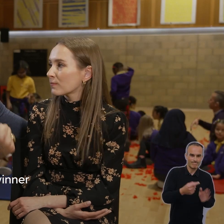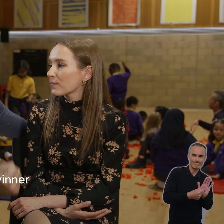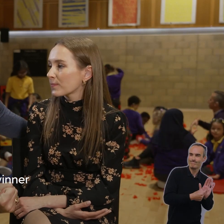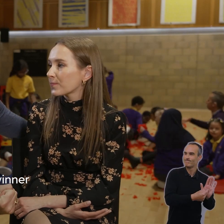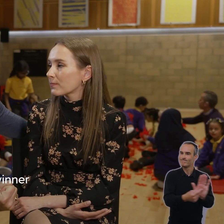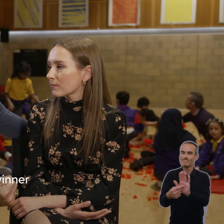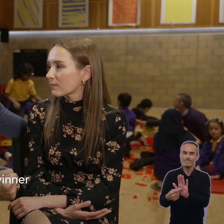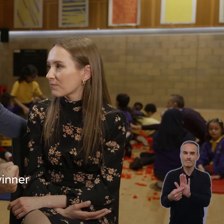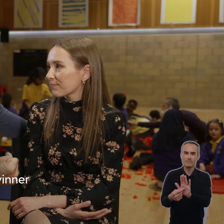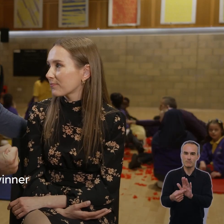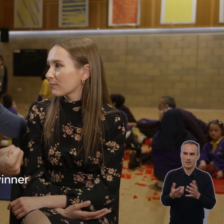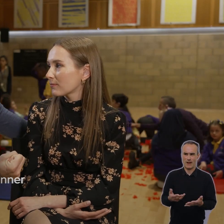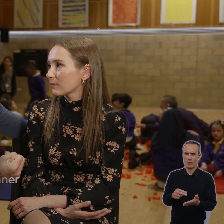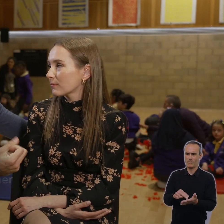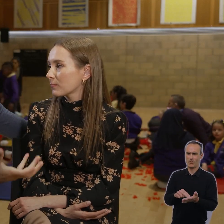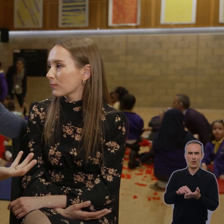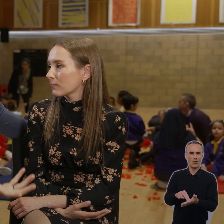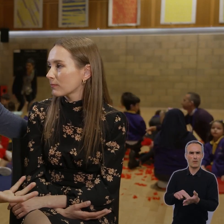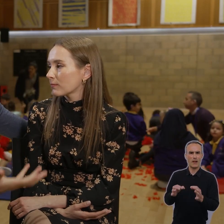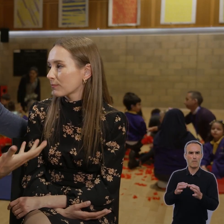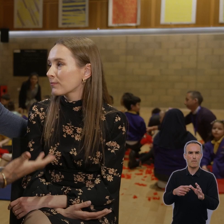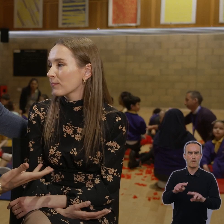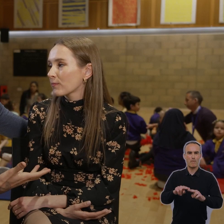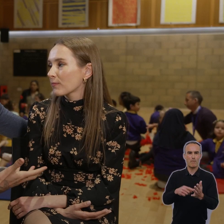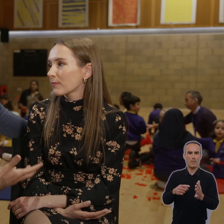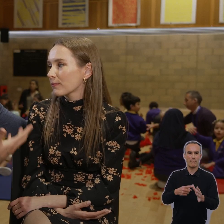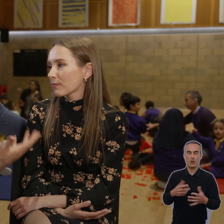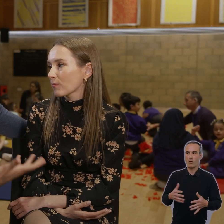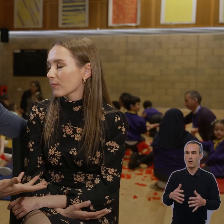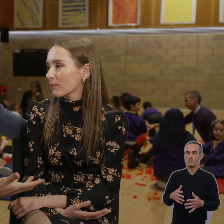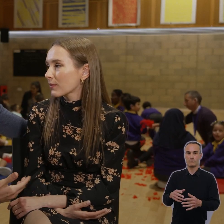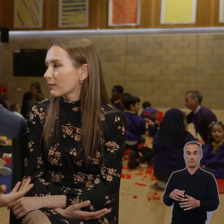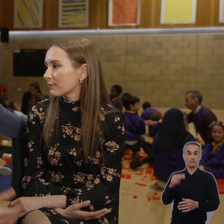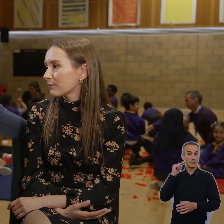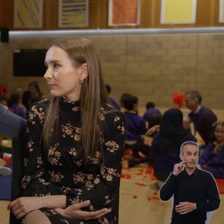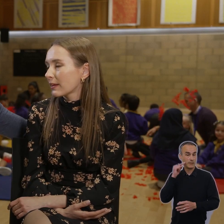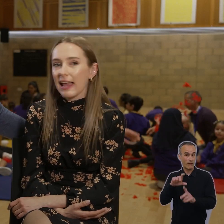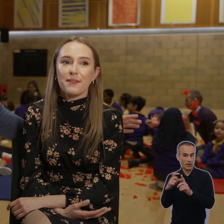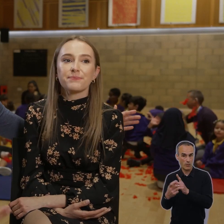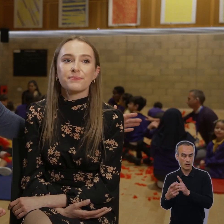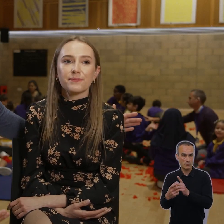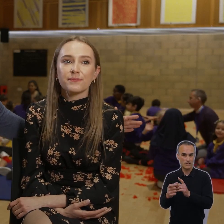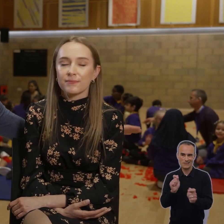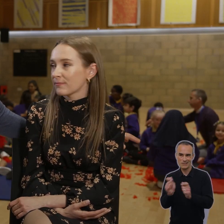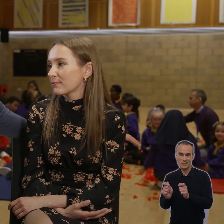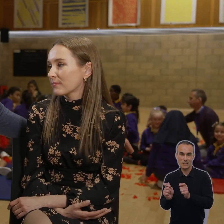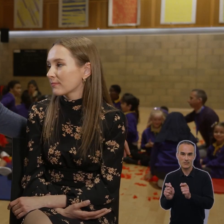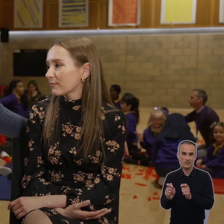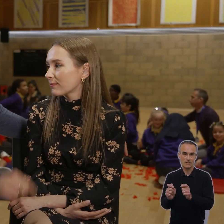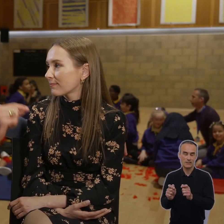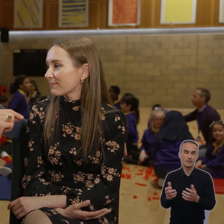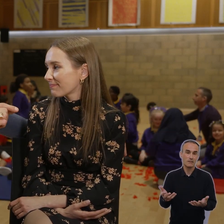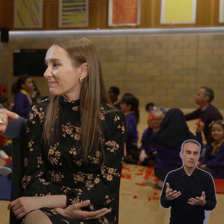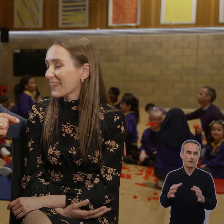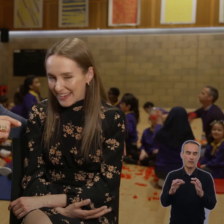and now the nomination for the BAFTA, it means that things are moving for the deaf community, and not just the deaf community, for everybody. So in a sense winning the BAFTA